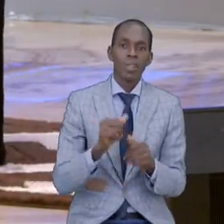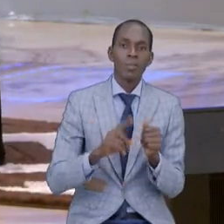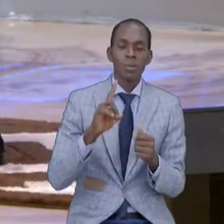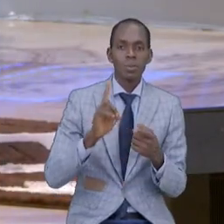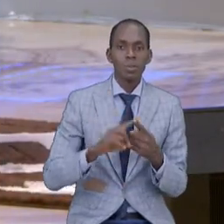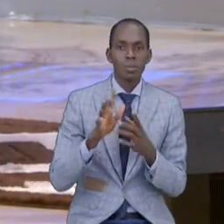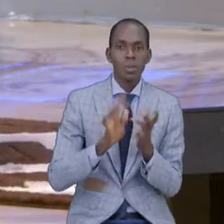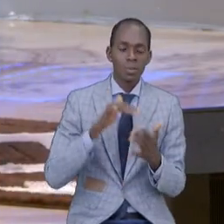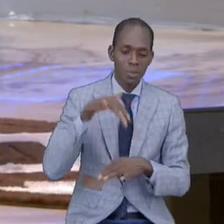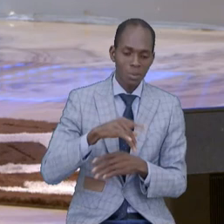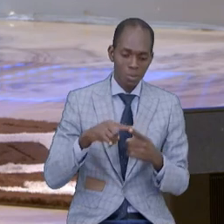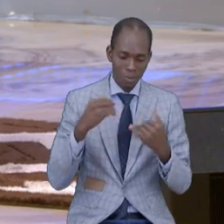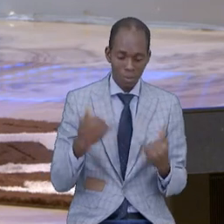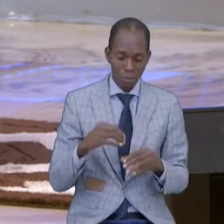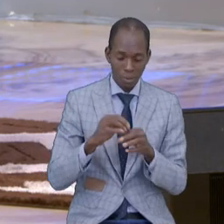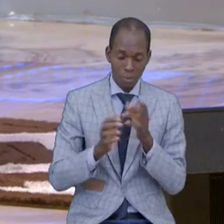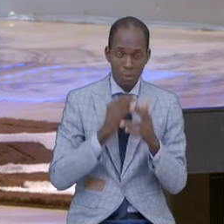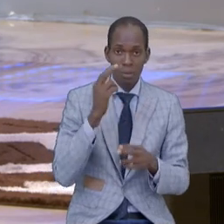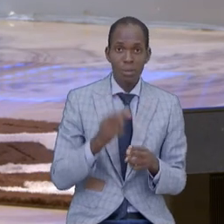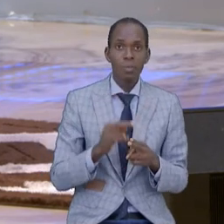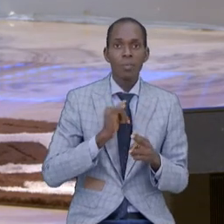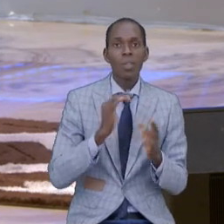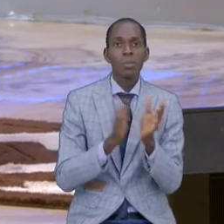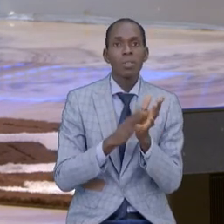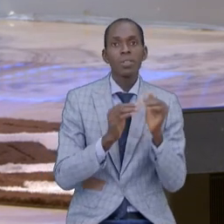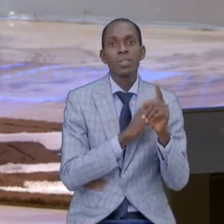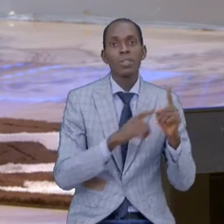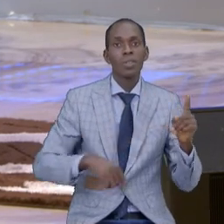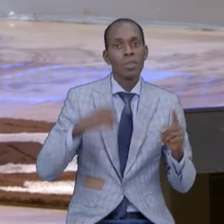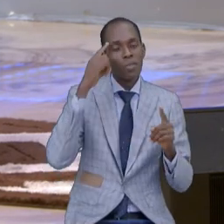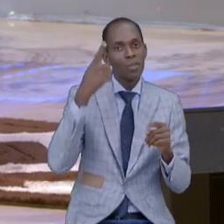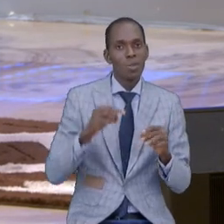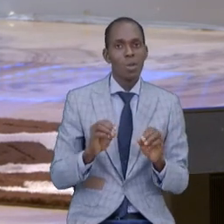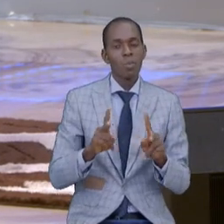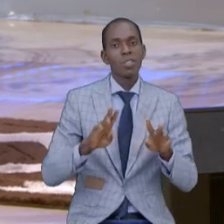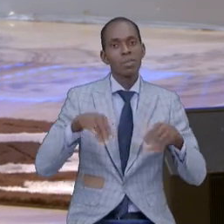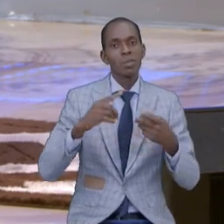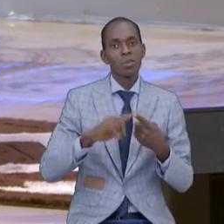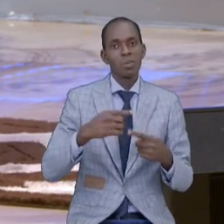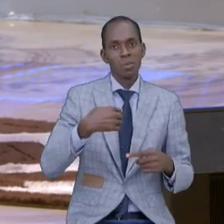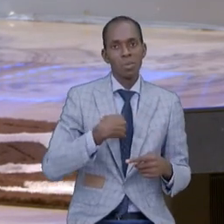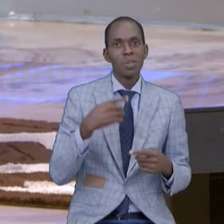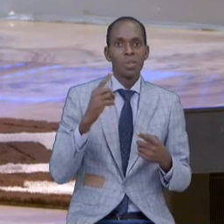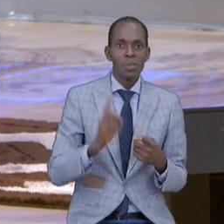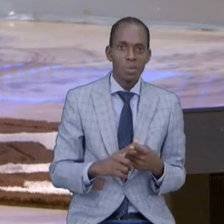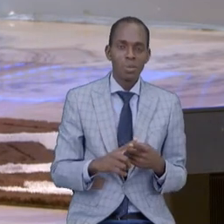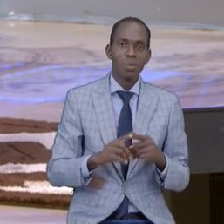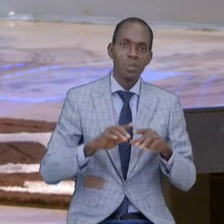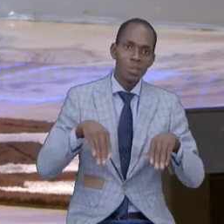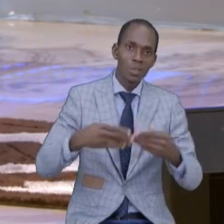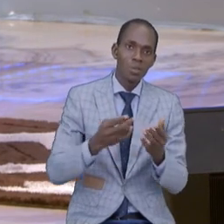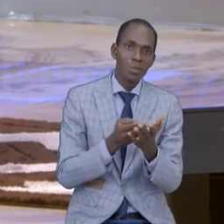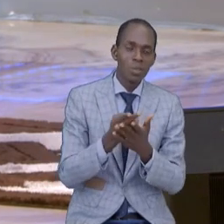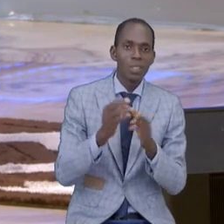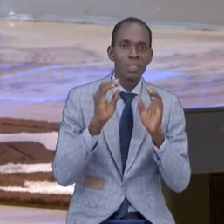Jesus' name. Amen. I praise the Lord for the privilege he has given me to share the truth and teach